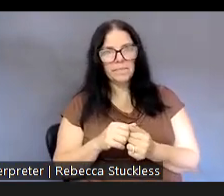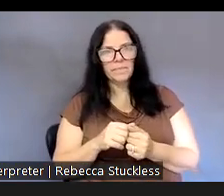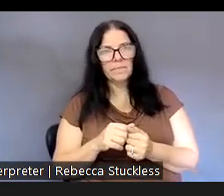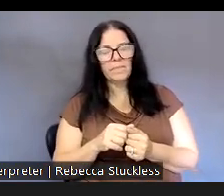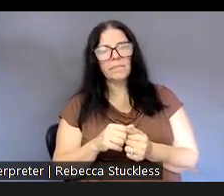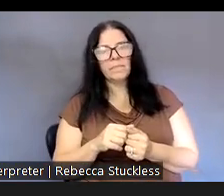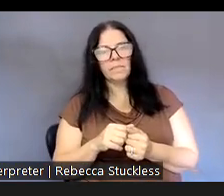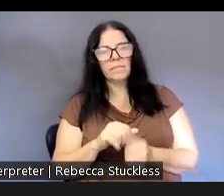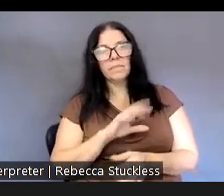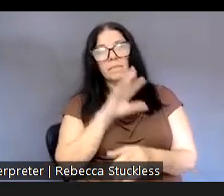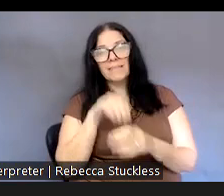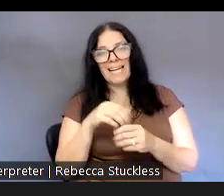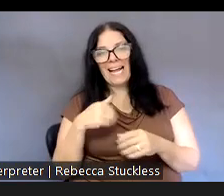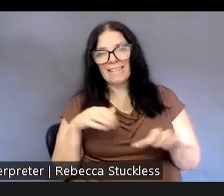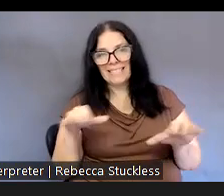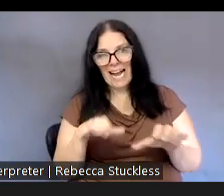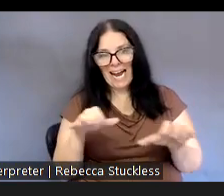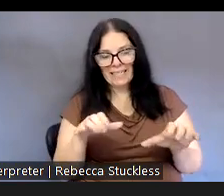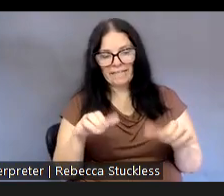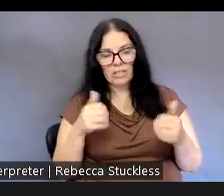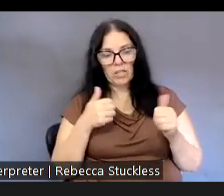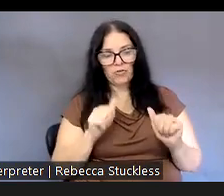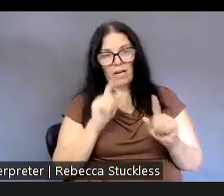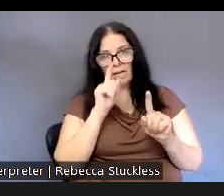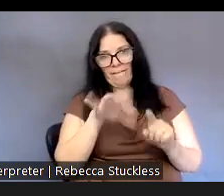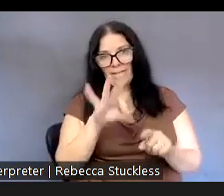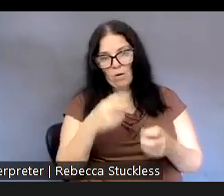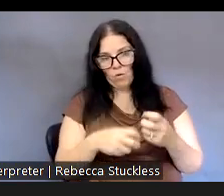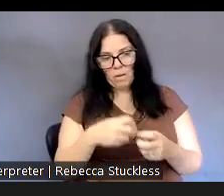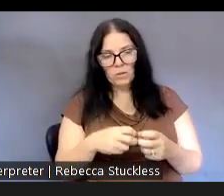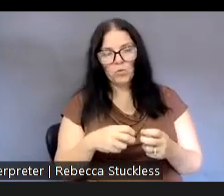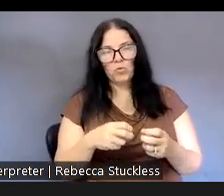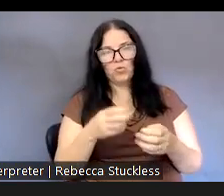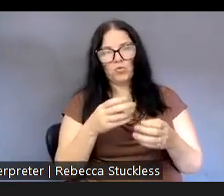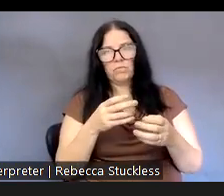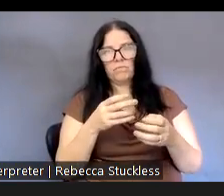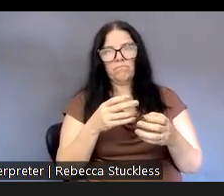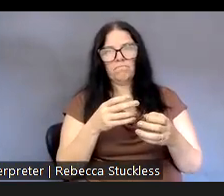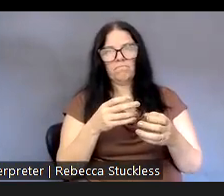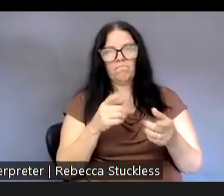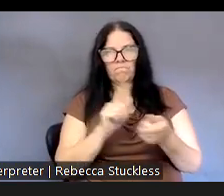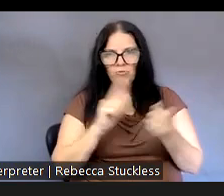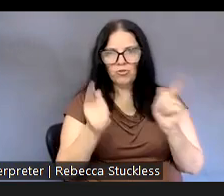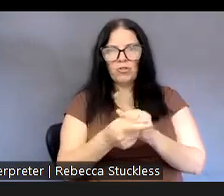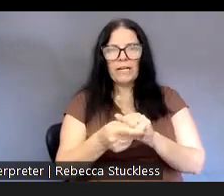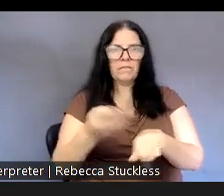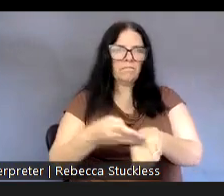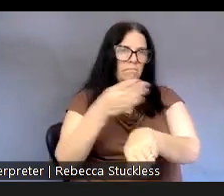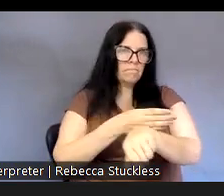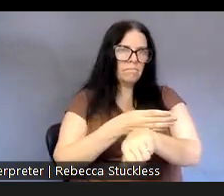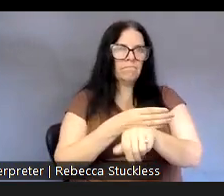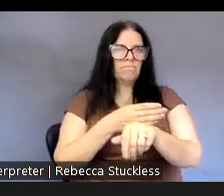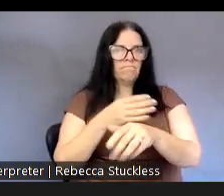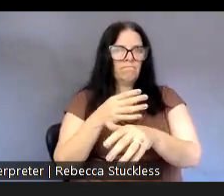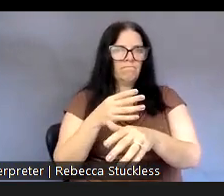activist dimension that aims to find problems, to disrupt and dismantle societal norms, to center the marginalized,